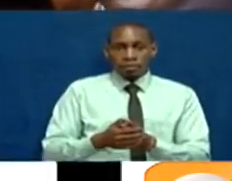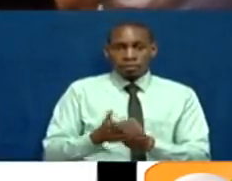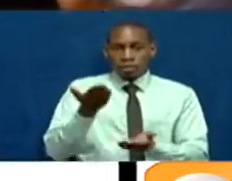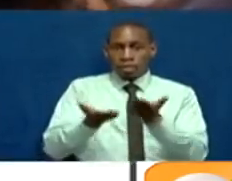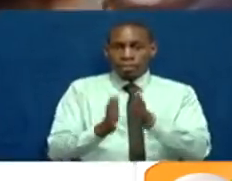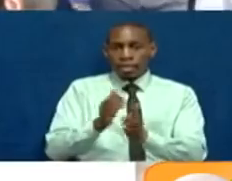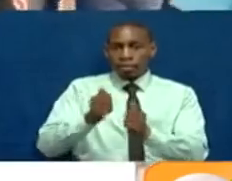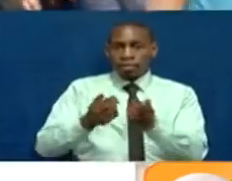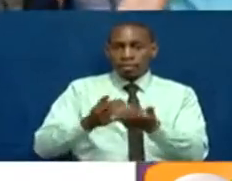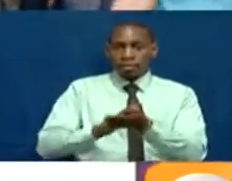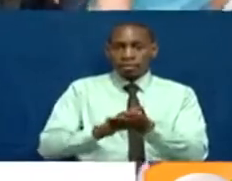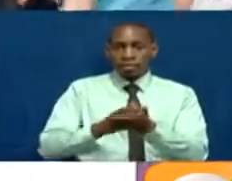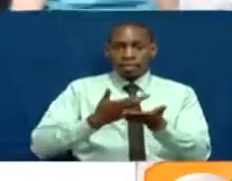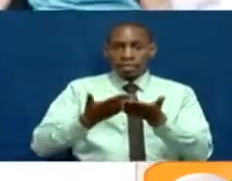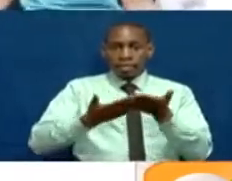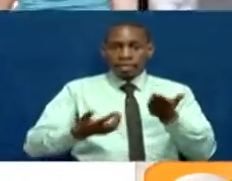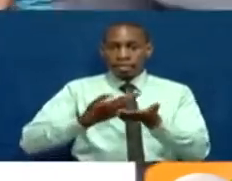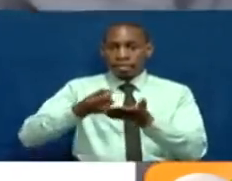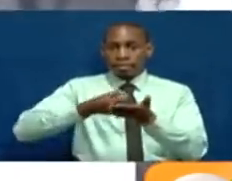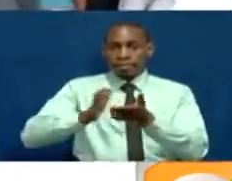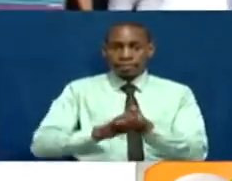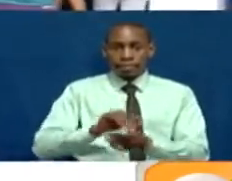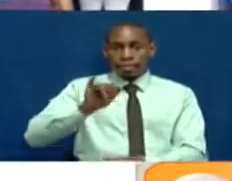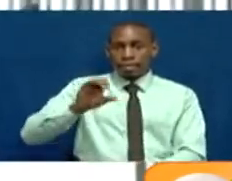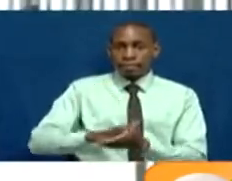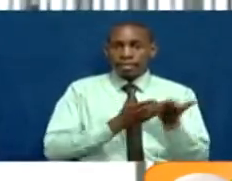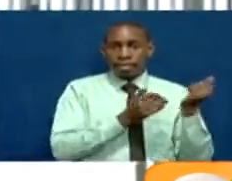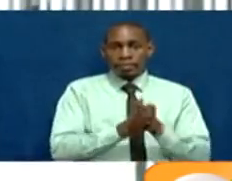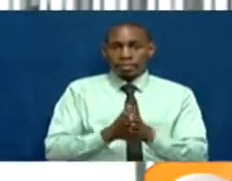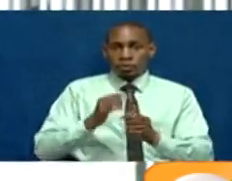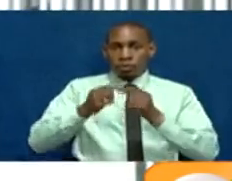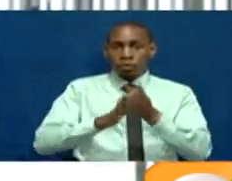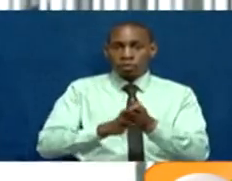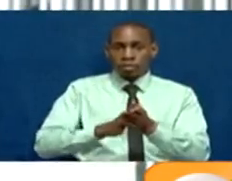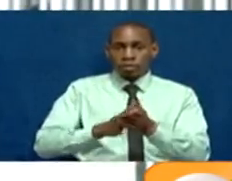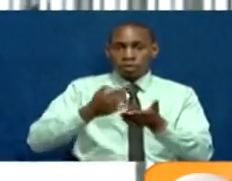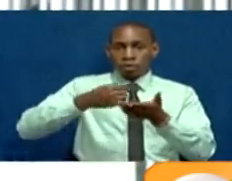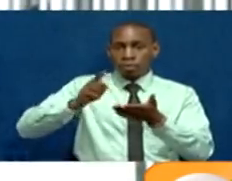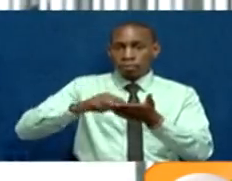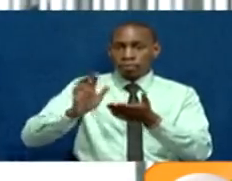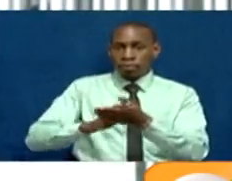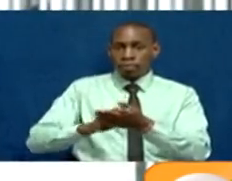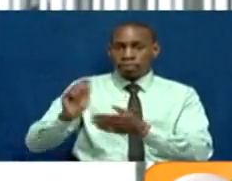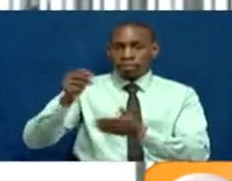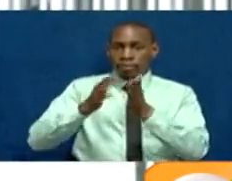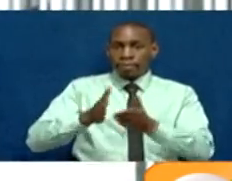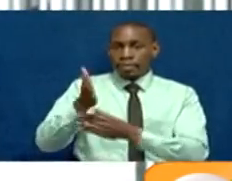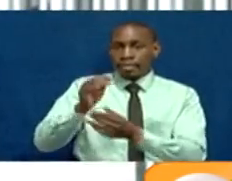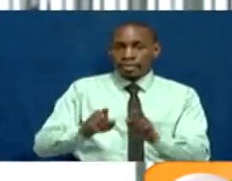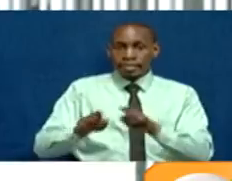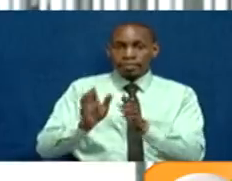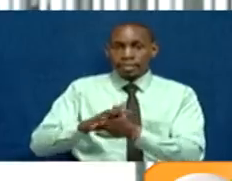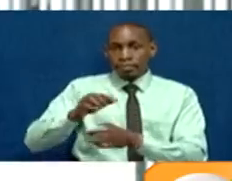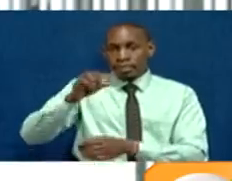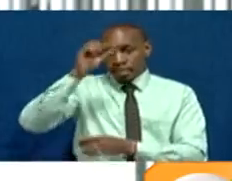of signatures. With the commission expected to resume the clearance of presidential candidates on Thursday, and as Mwangi Wa Iria, the